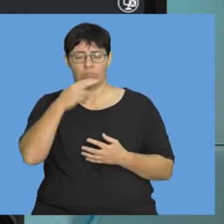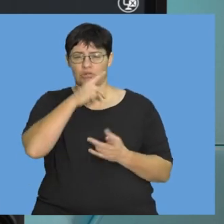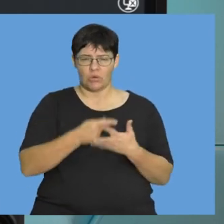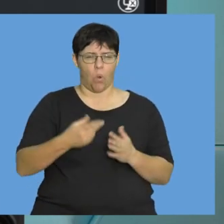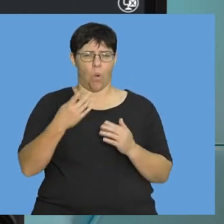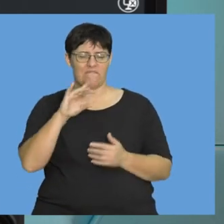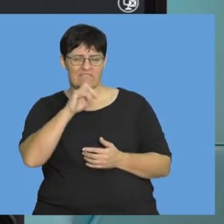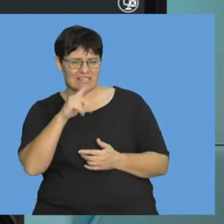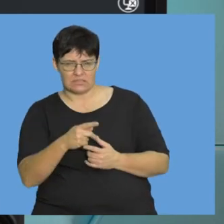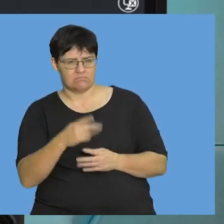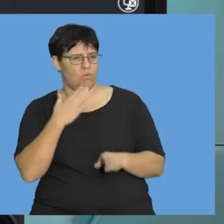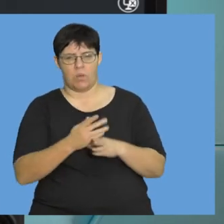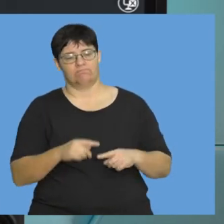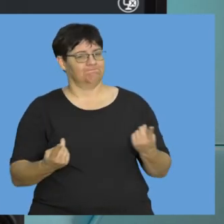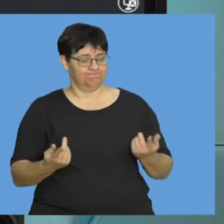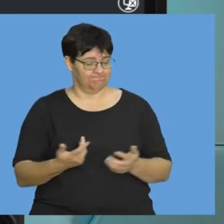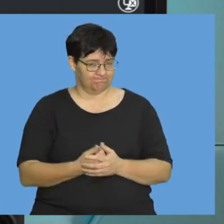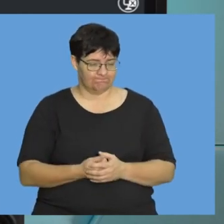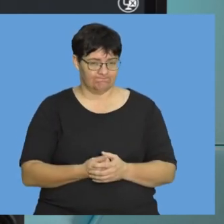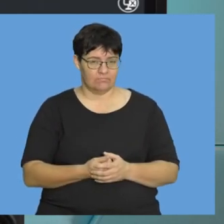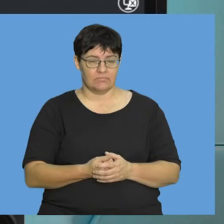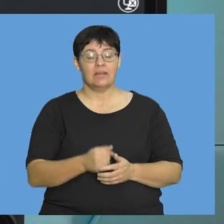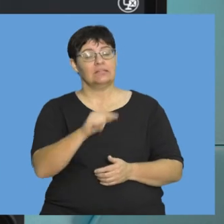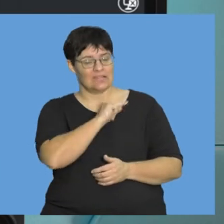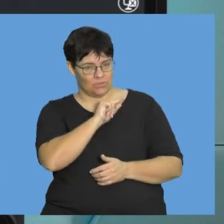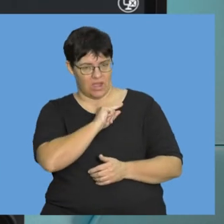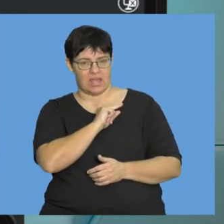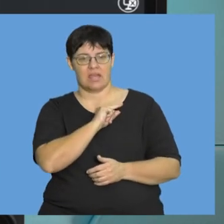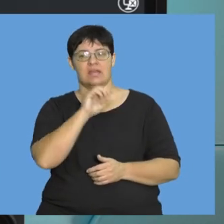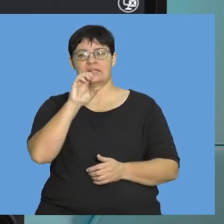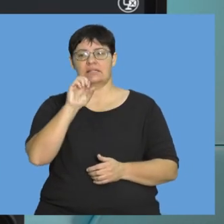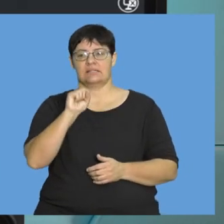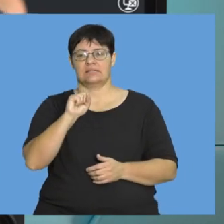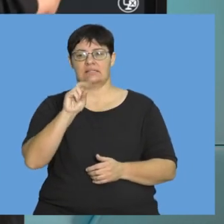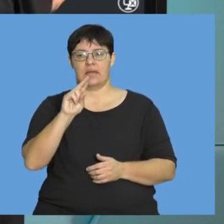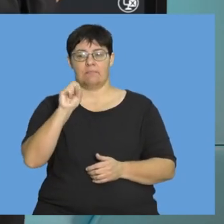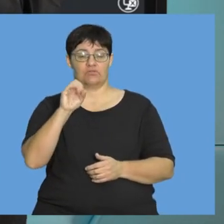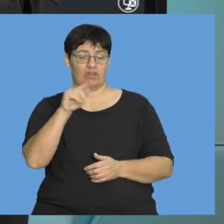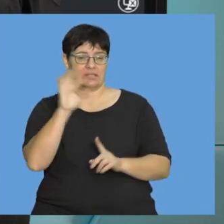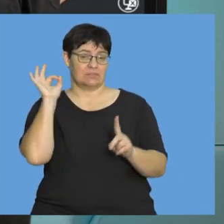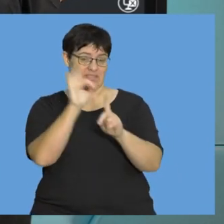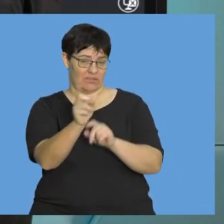or fats in your mouth, it's not going to do anything. So that is what substrate specific is.